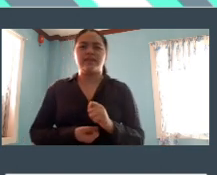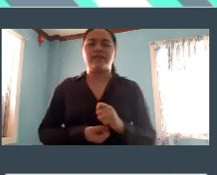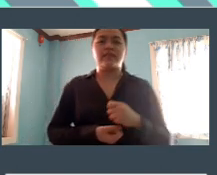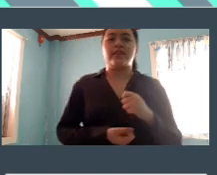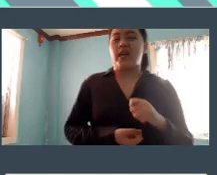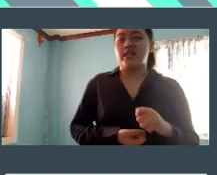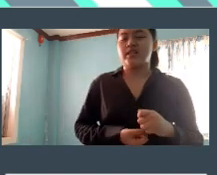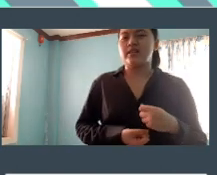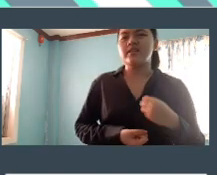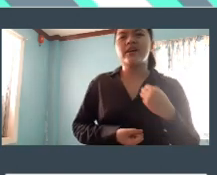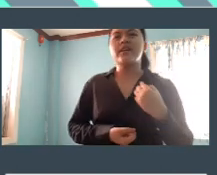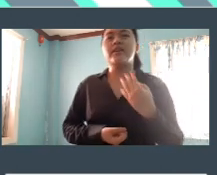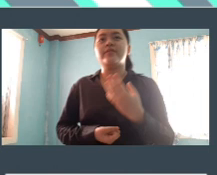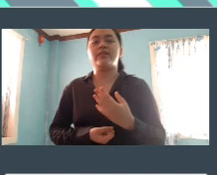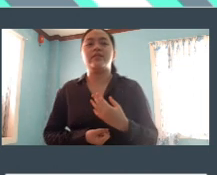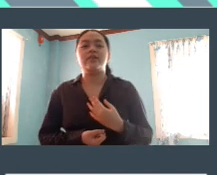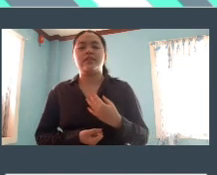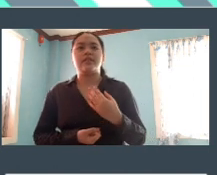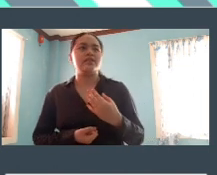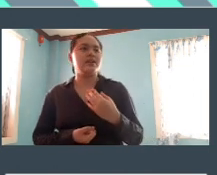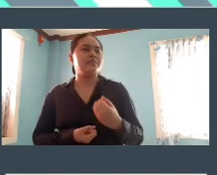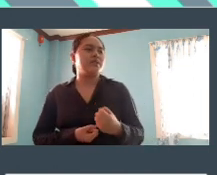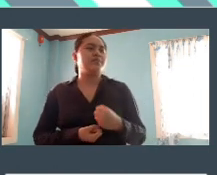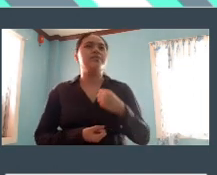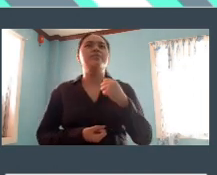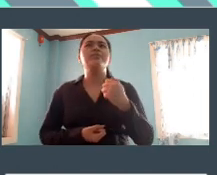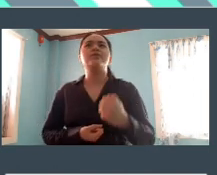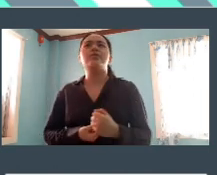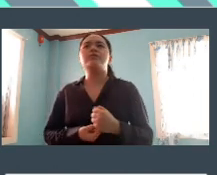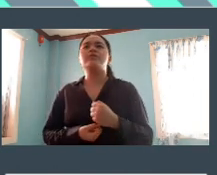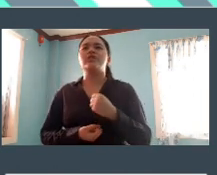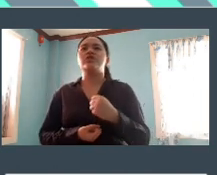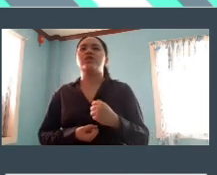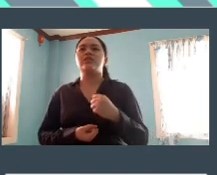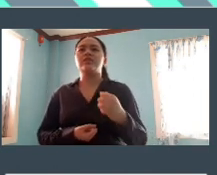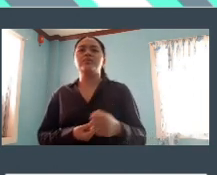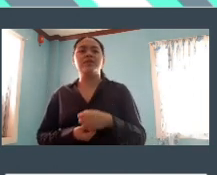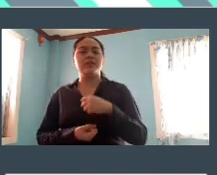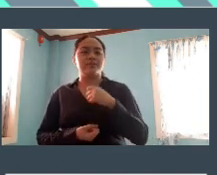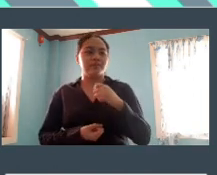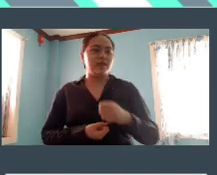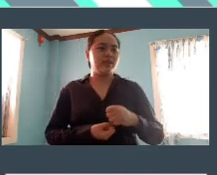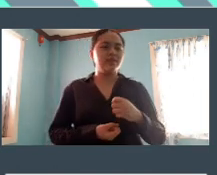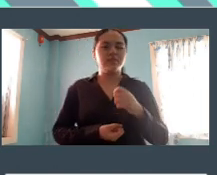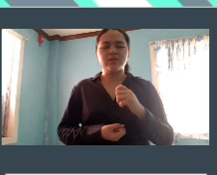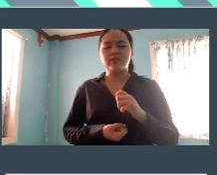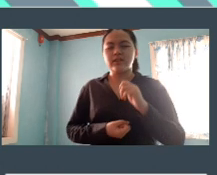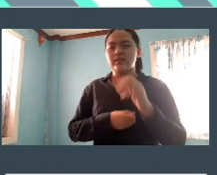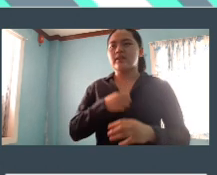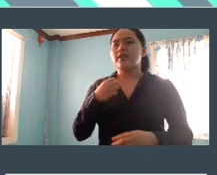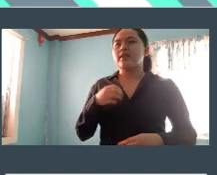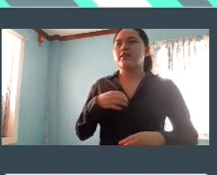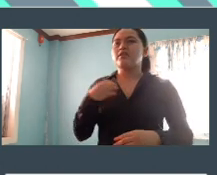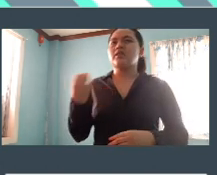mind? Yes, these are living things that produce oxygen that we breathe, and also